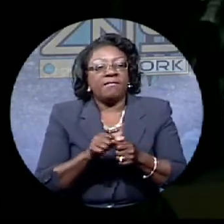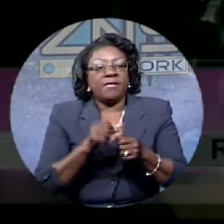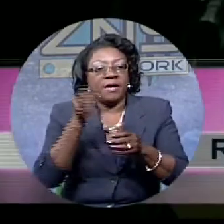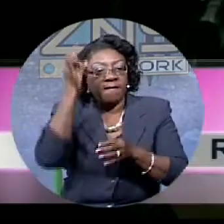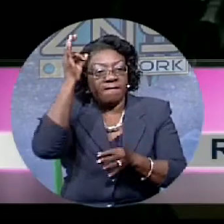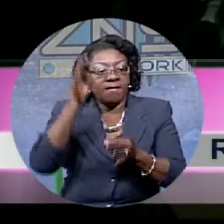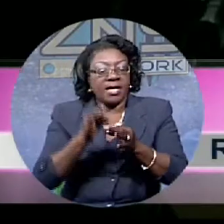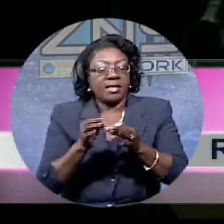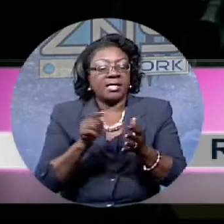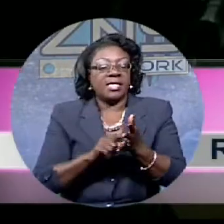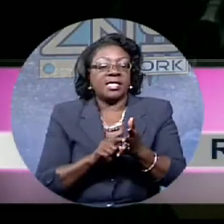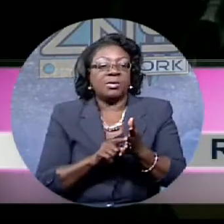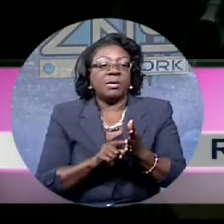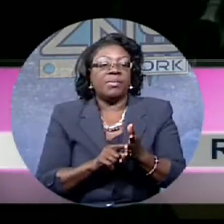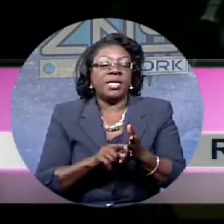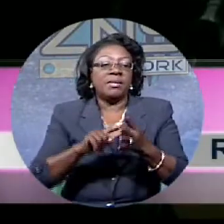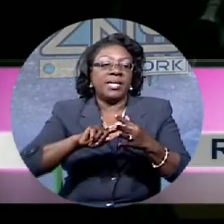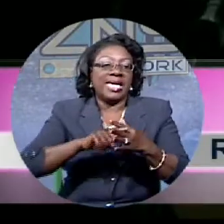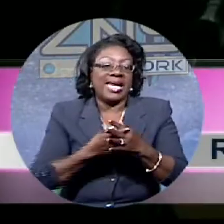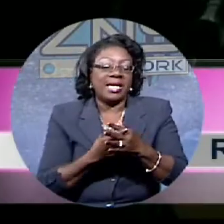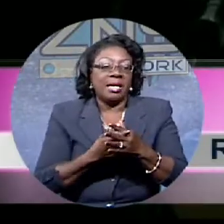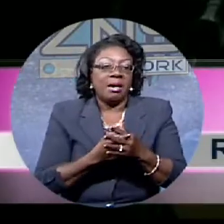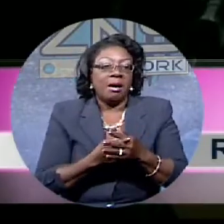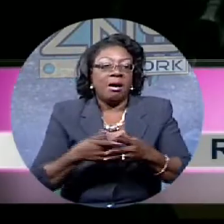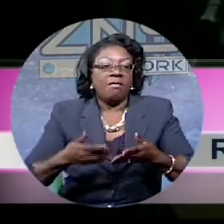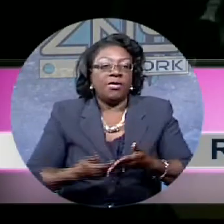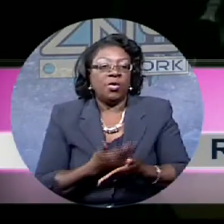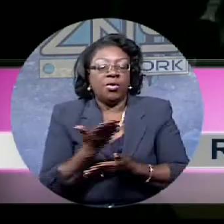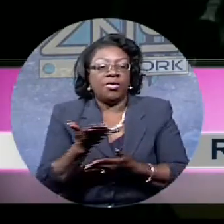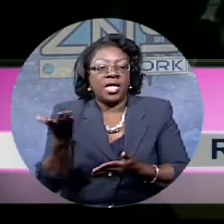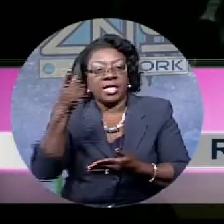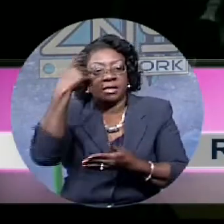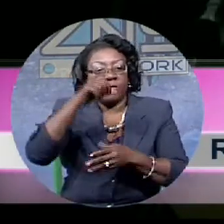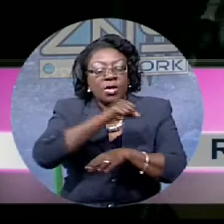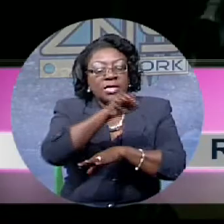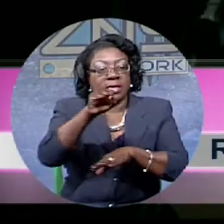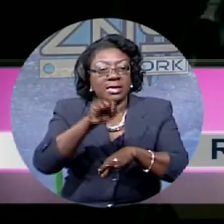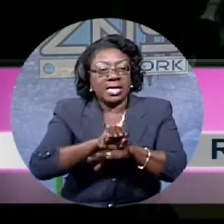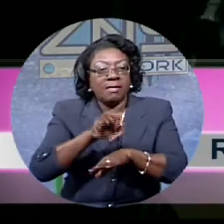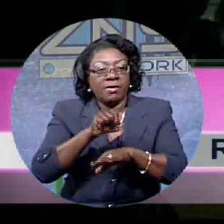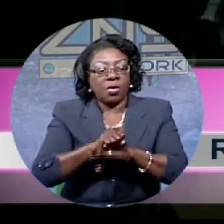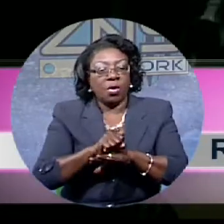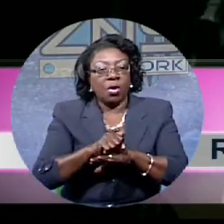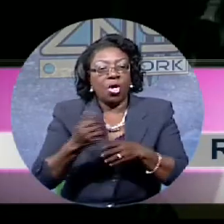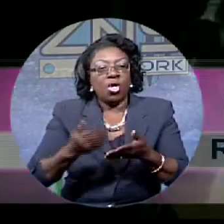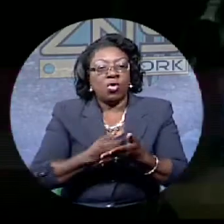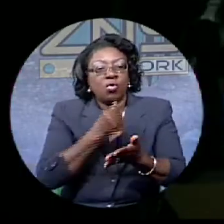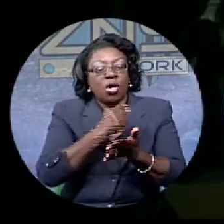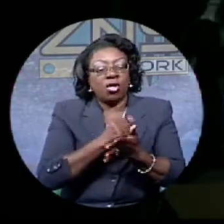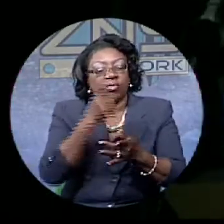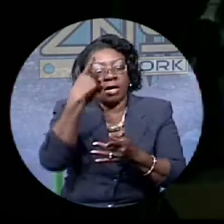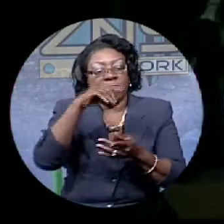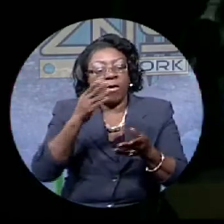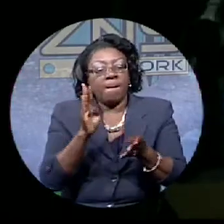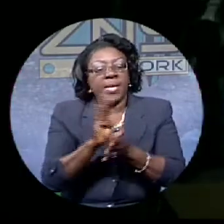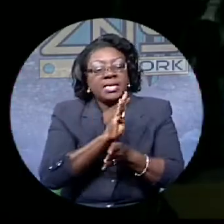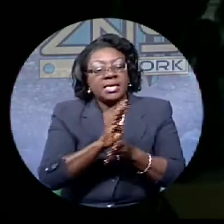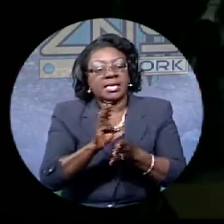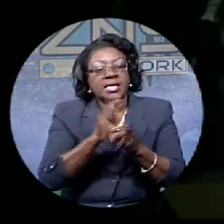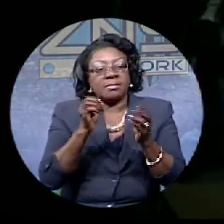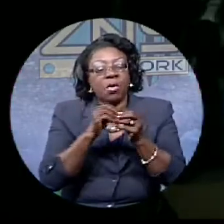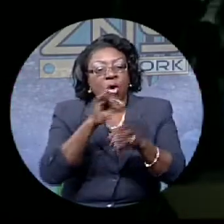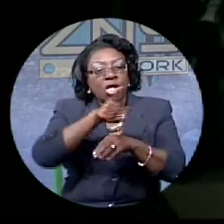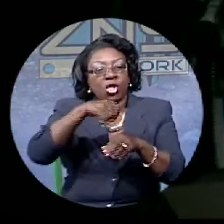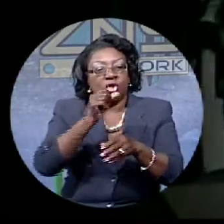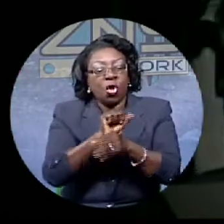will be the dawn of new opportunities for San Salvador and its inhabitants. More contracts for local businesses, more construction jobs, more jobs in the